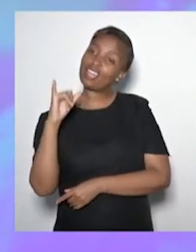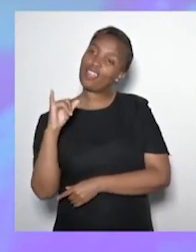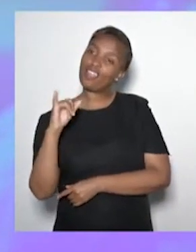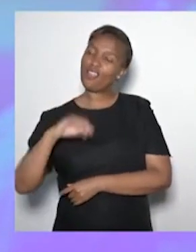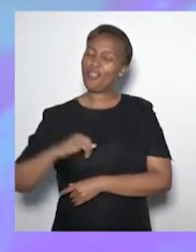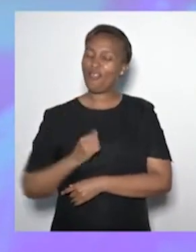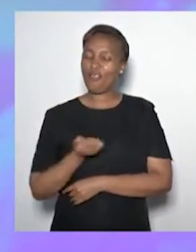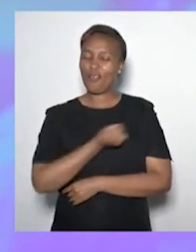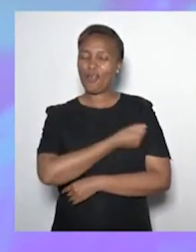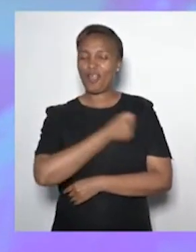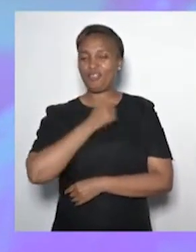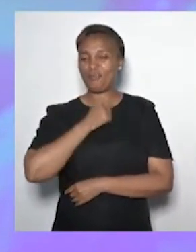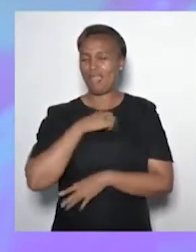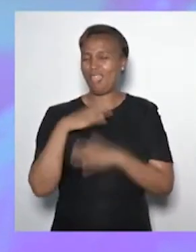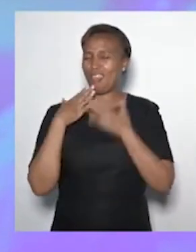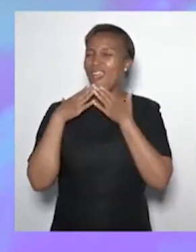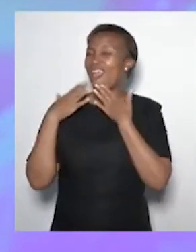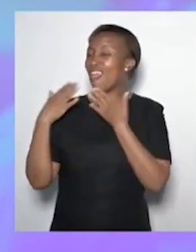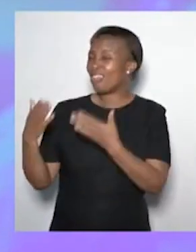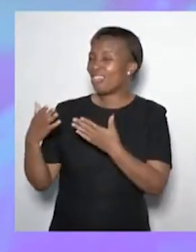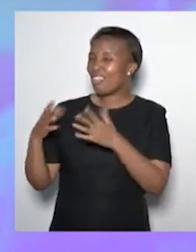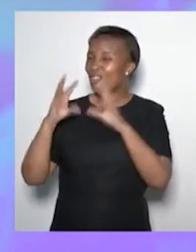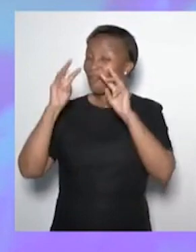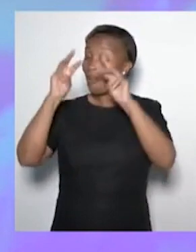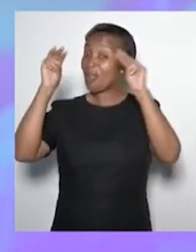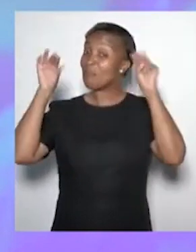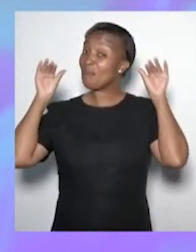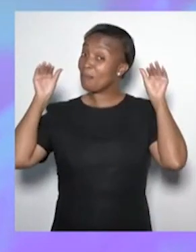I thank you in public